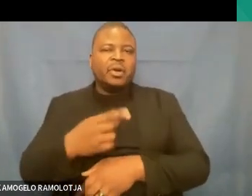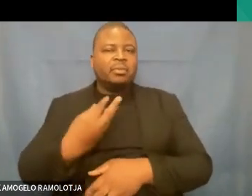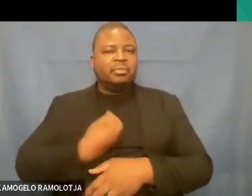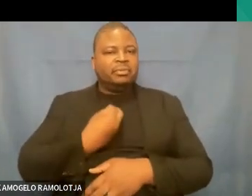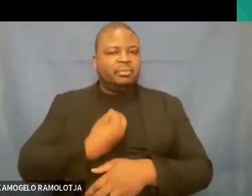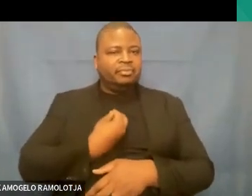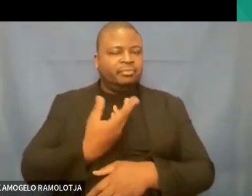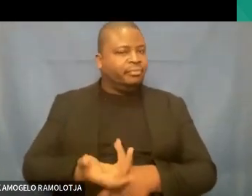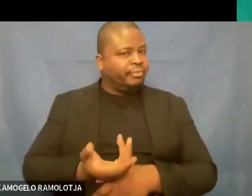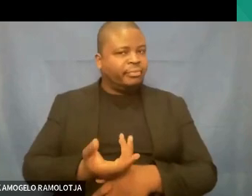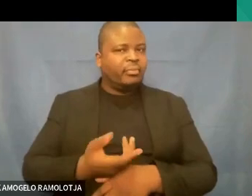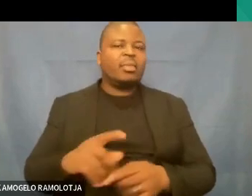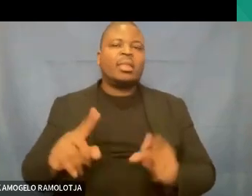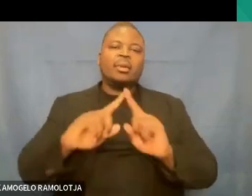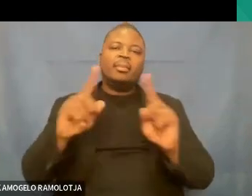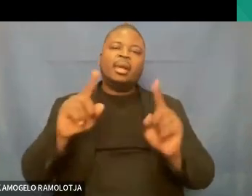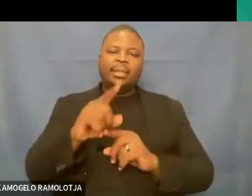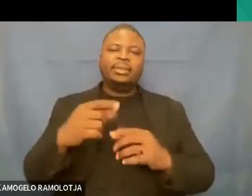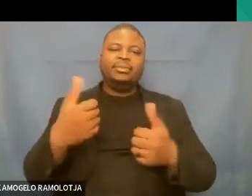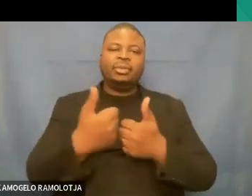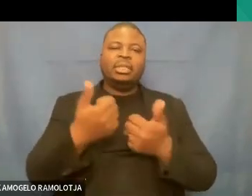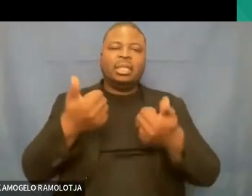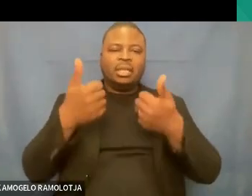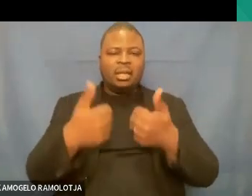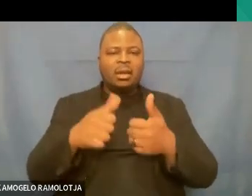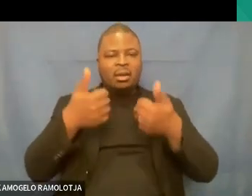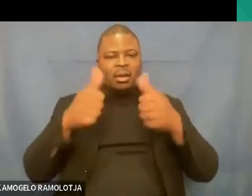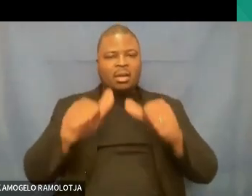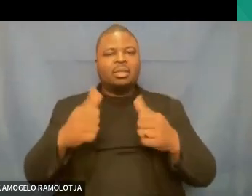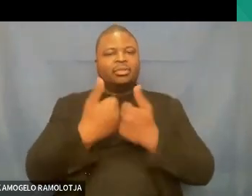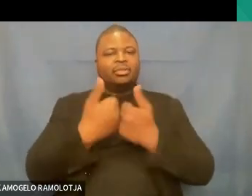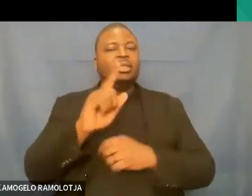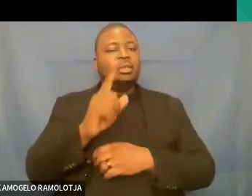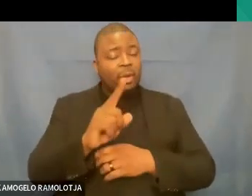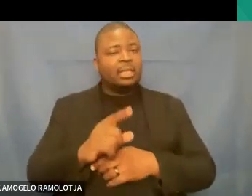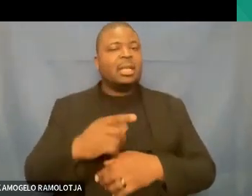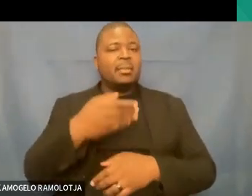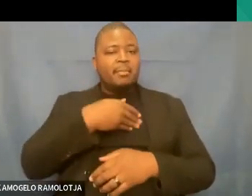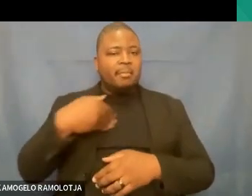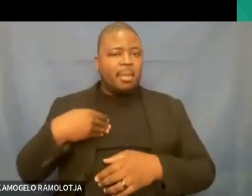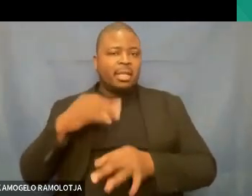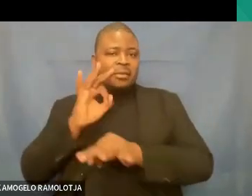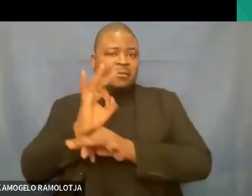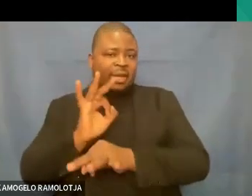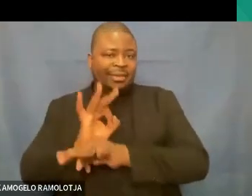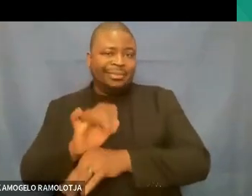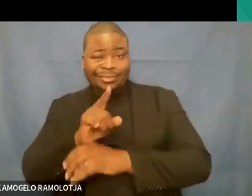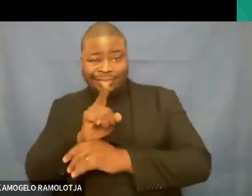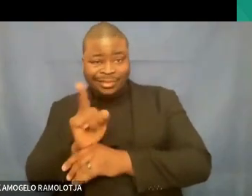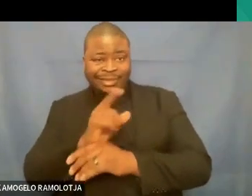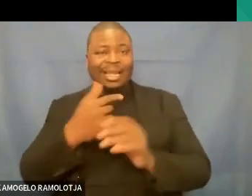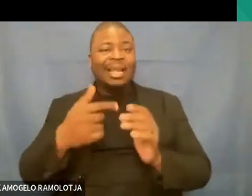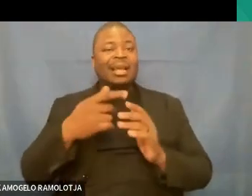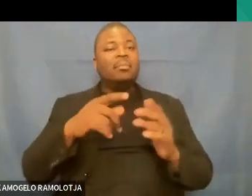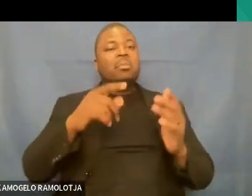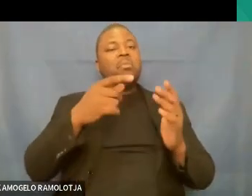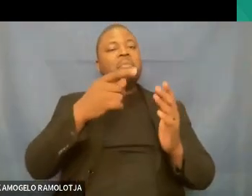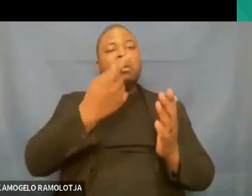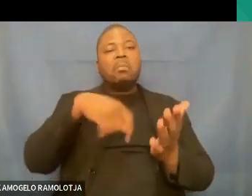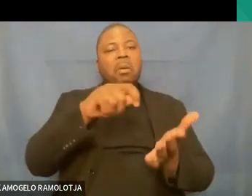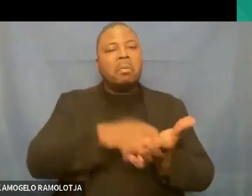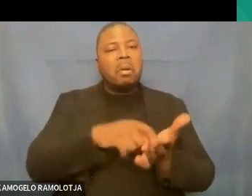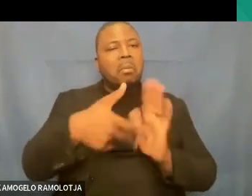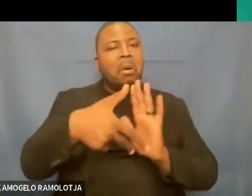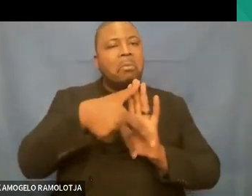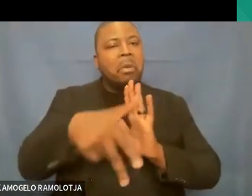is around parental consent, because young people or minors need consent from parents, even though there's a